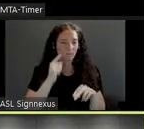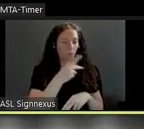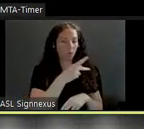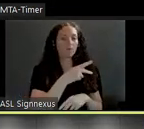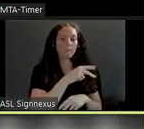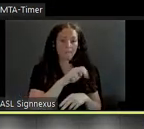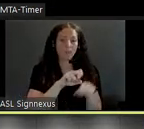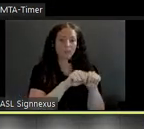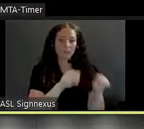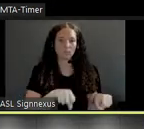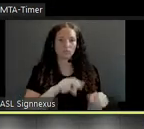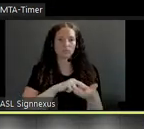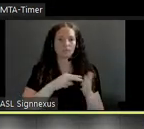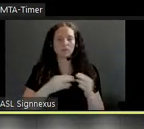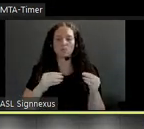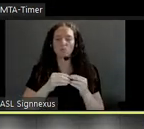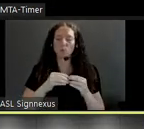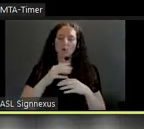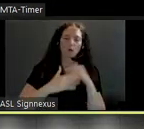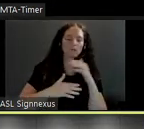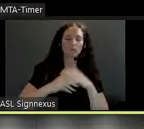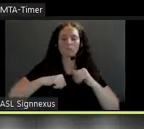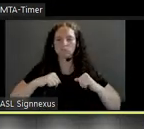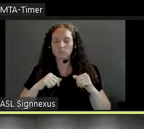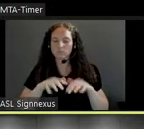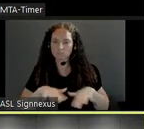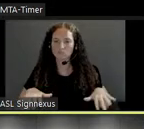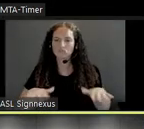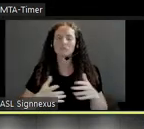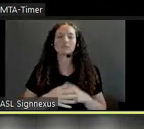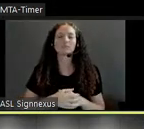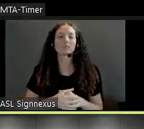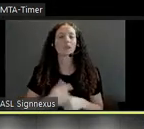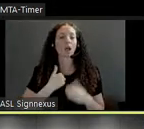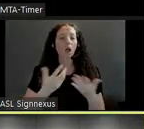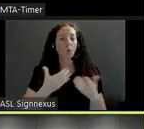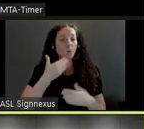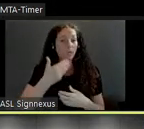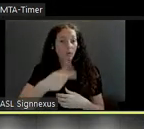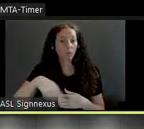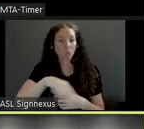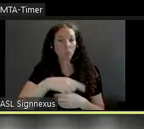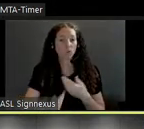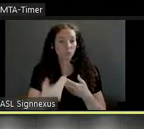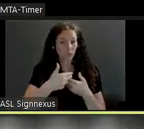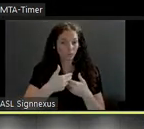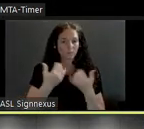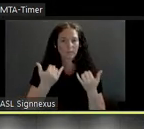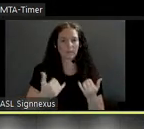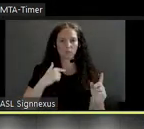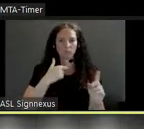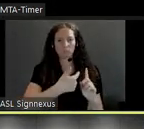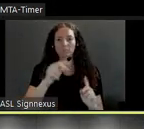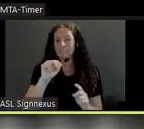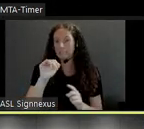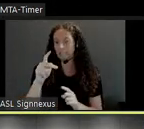Central Madison. I want to thank you all for joining us here tonight, and now I'm going to turn it back over to Nick to begin the public comment period.